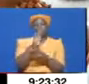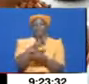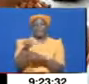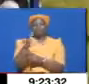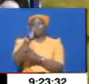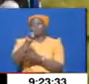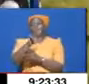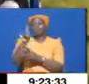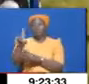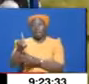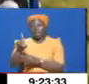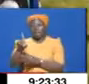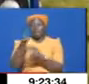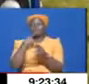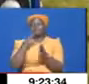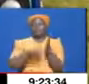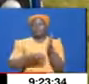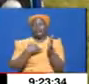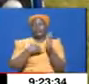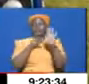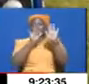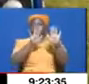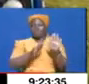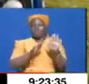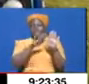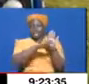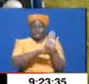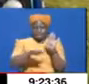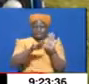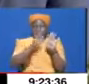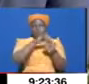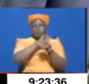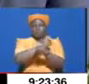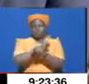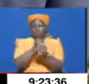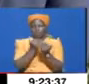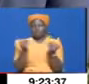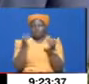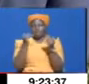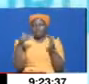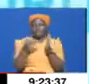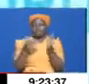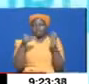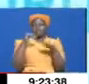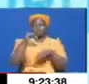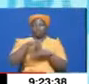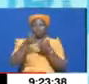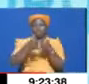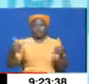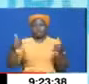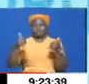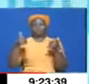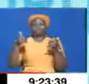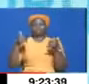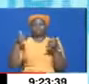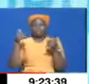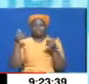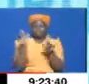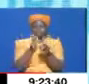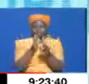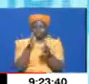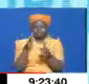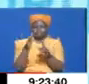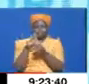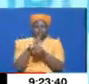has important clauses on the protection of children against online exploitation. The internet, with its